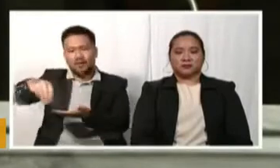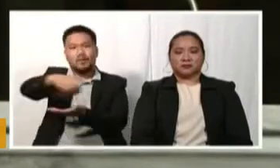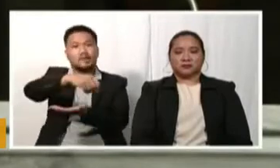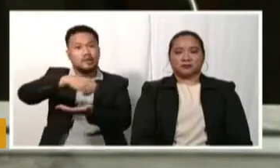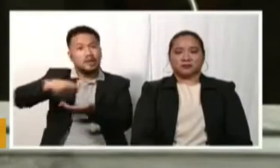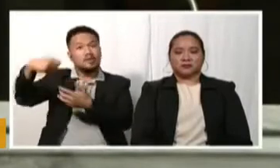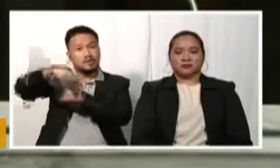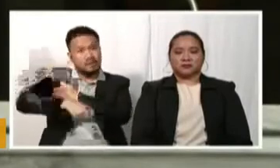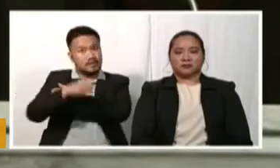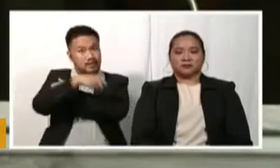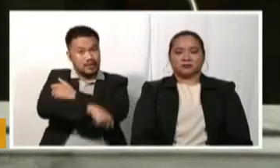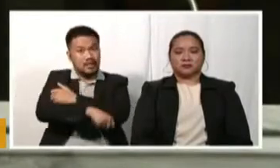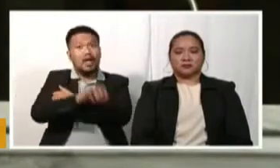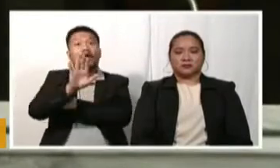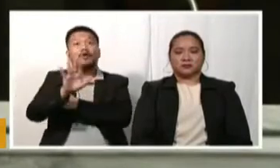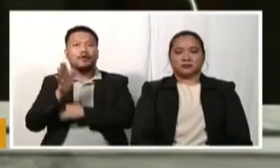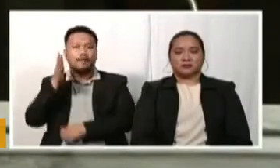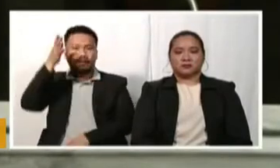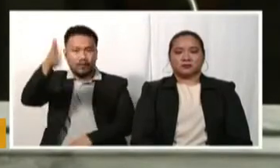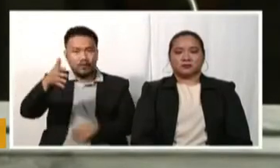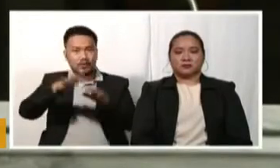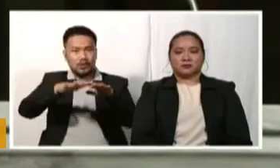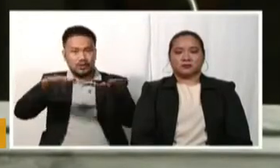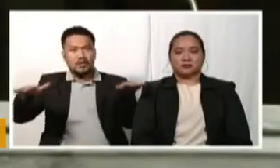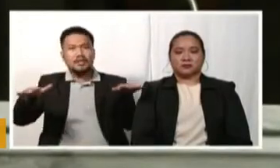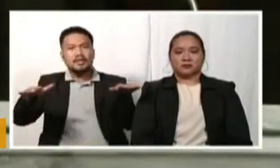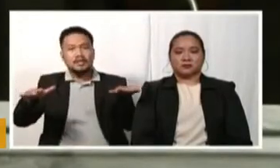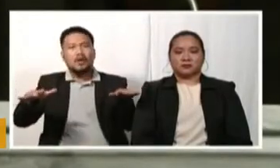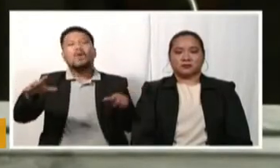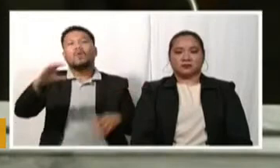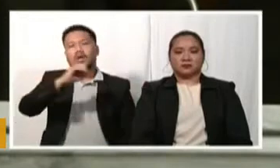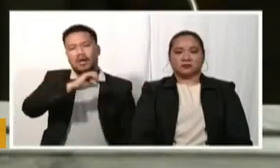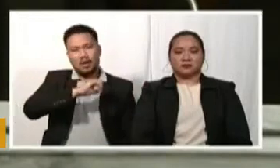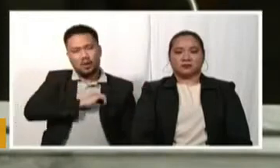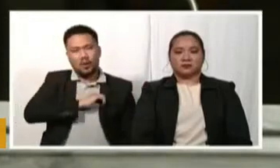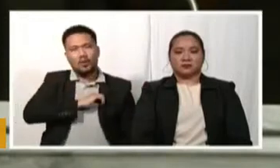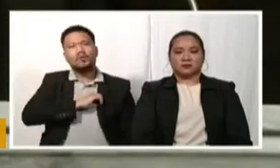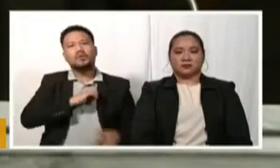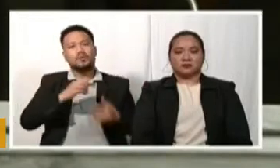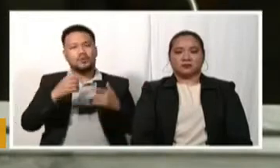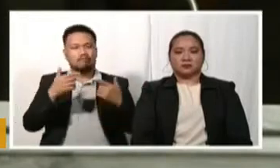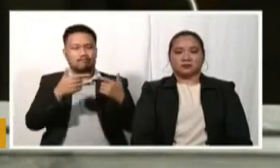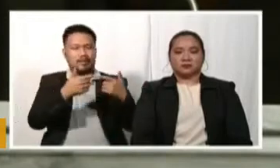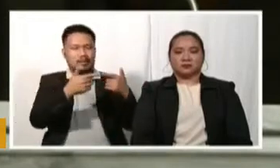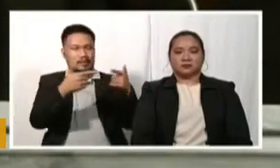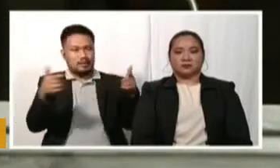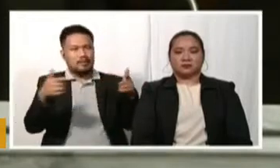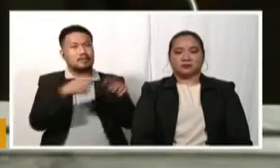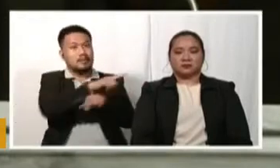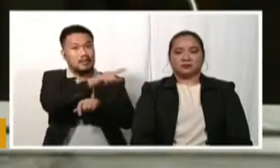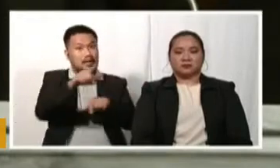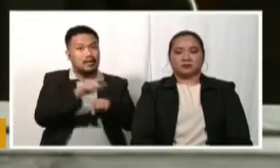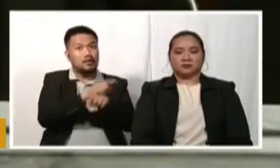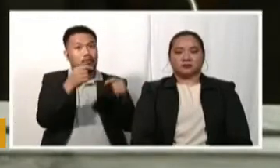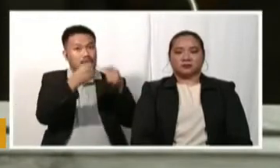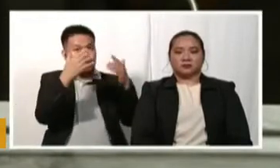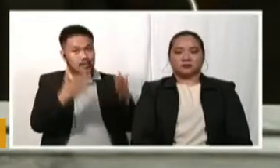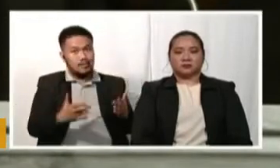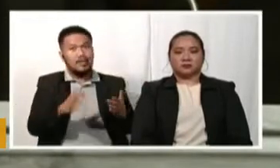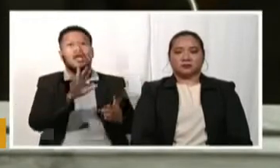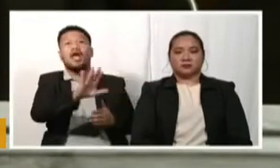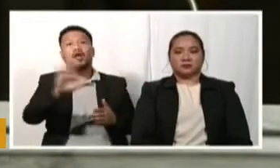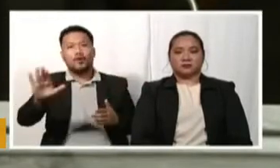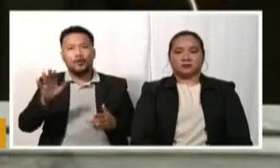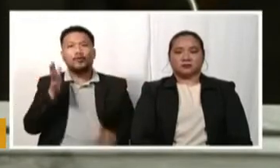Your descendants shall take possession of the gates of their enemies, and in